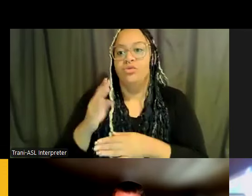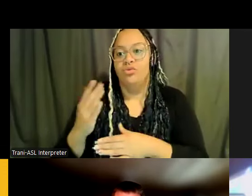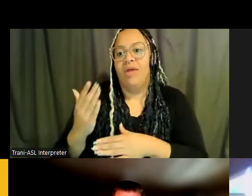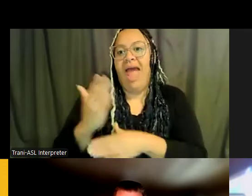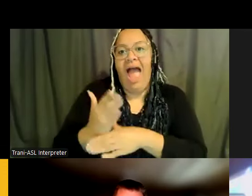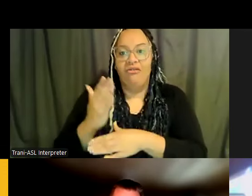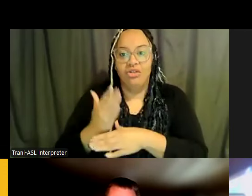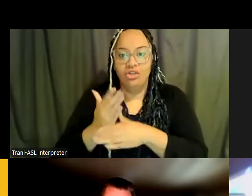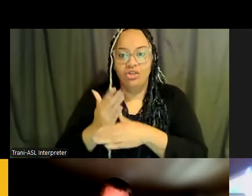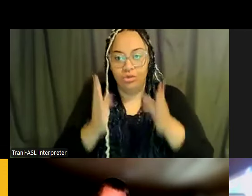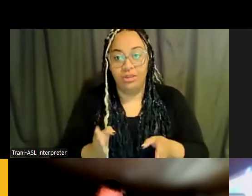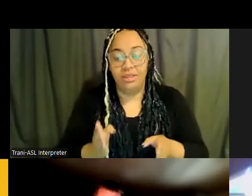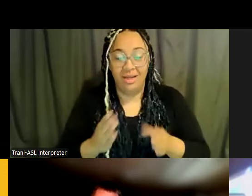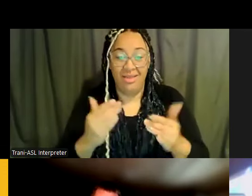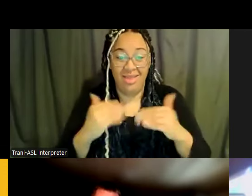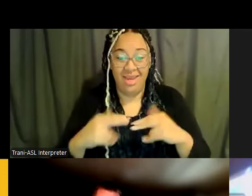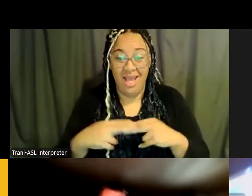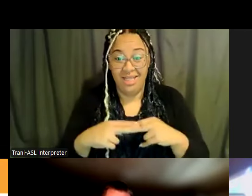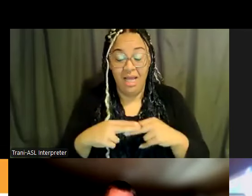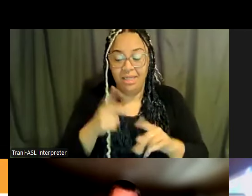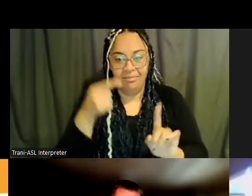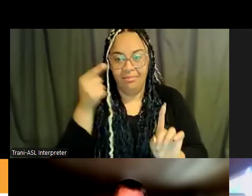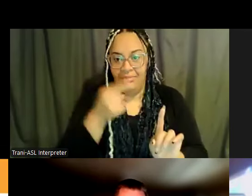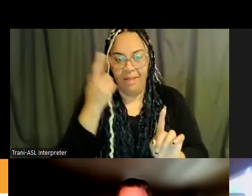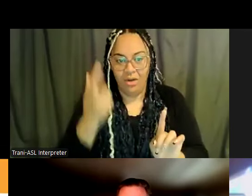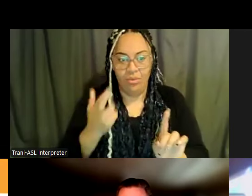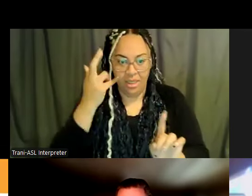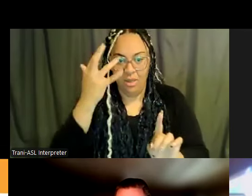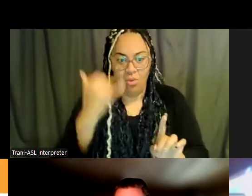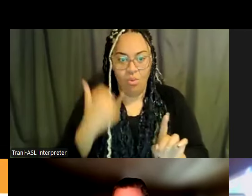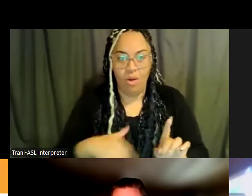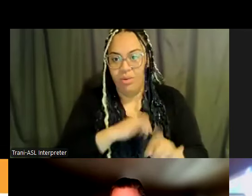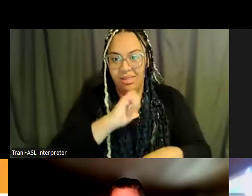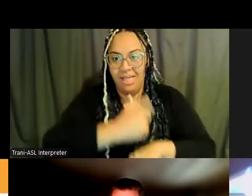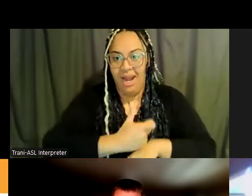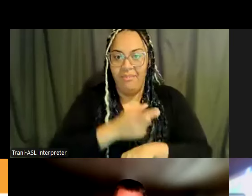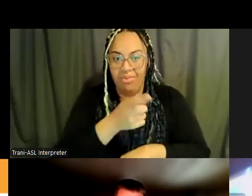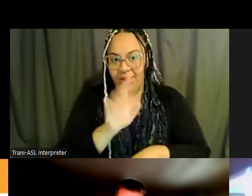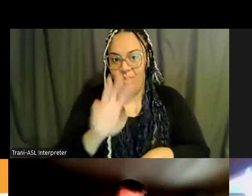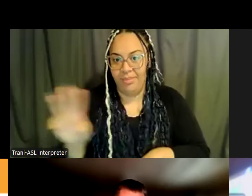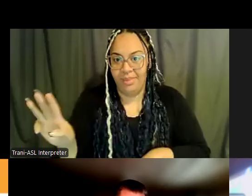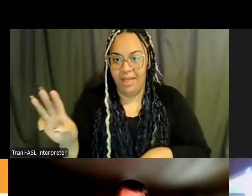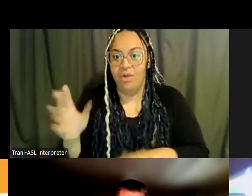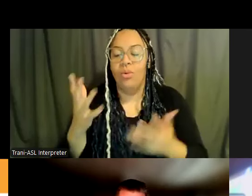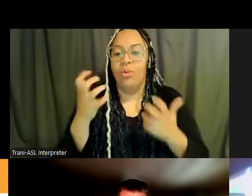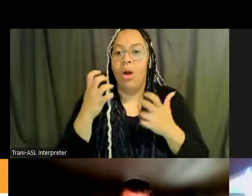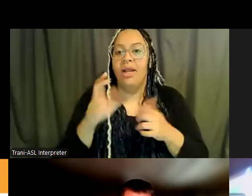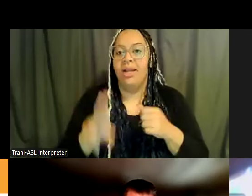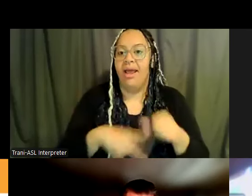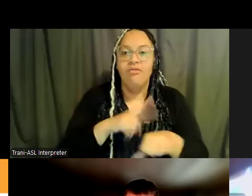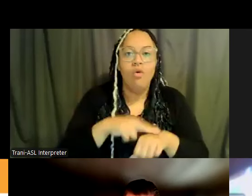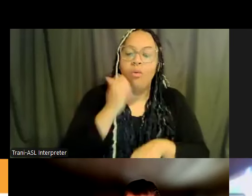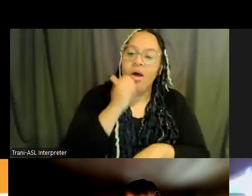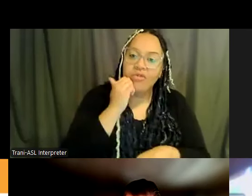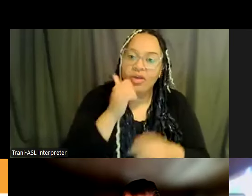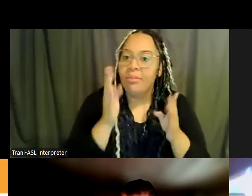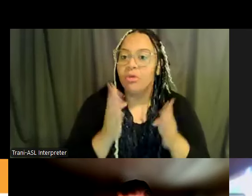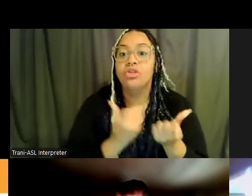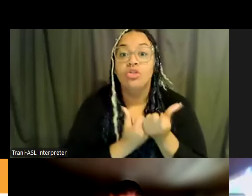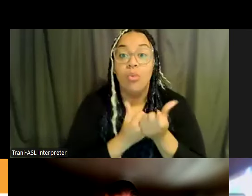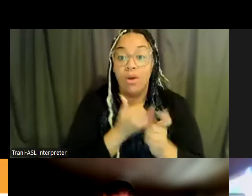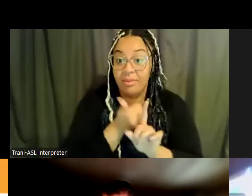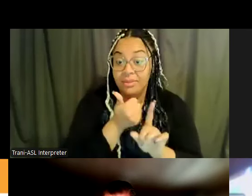we go to the next slide, again, this is one of the main reasons why we built this website. We wanted the average person who, again, is supporting